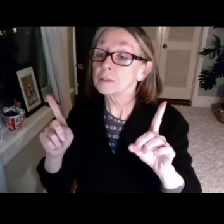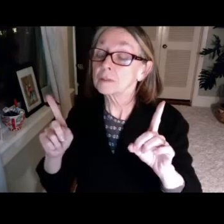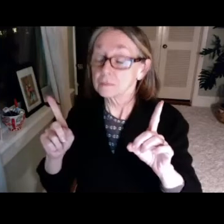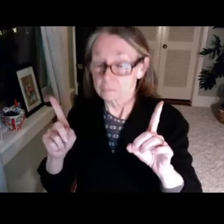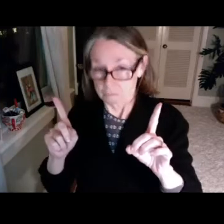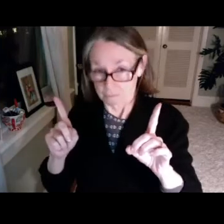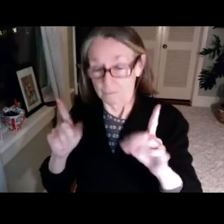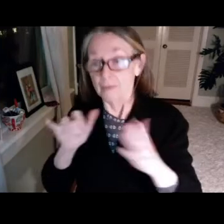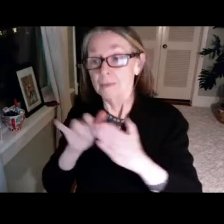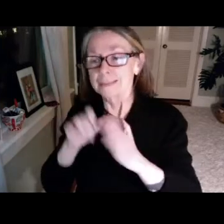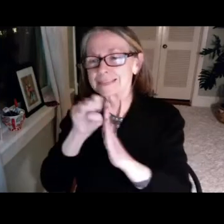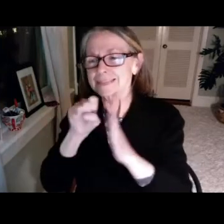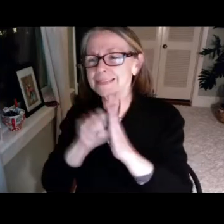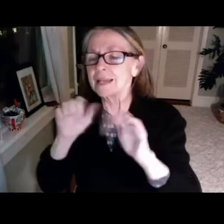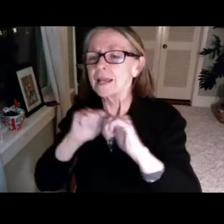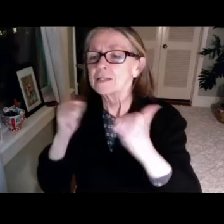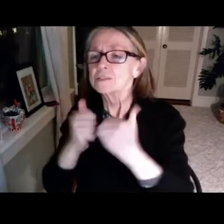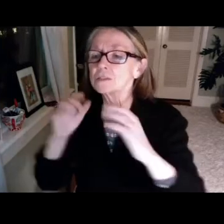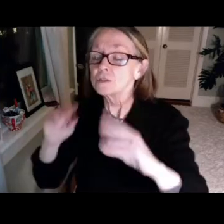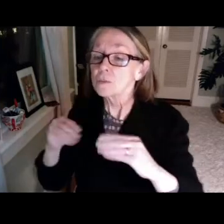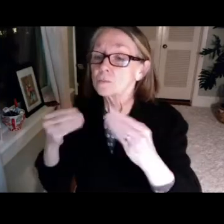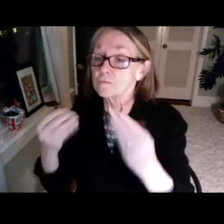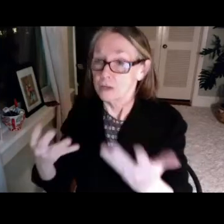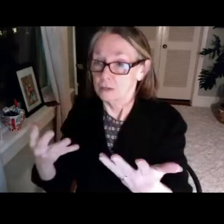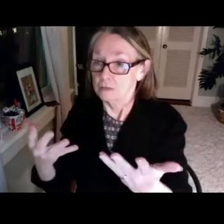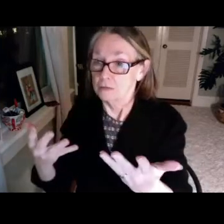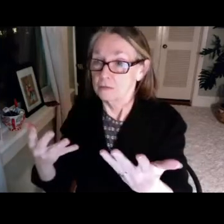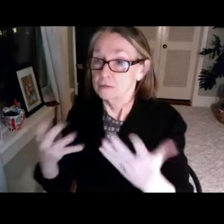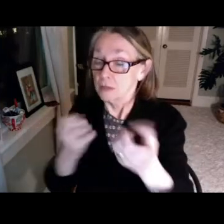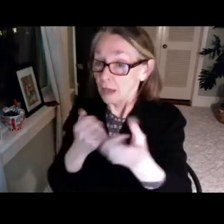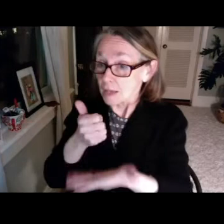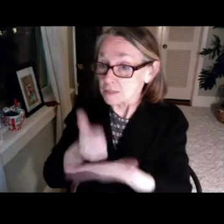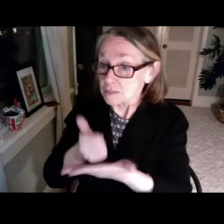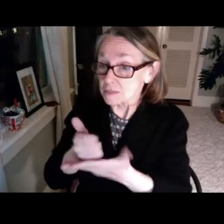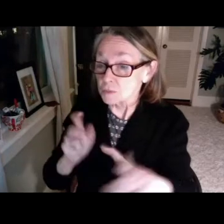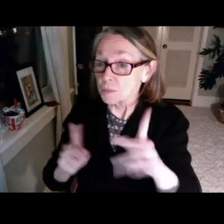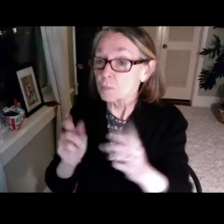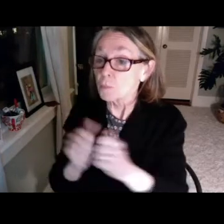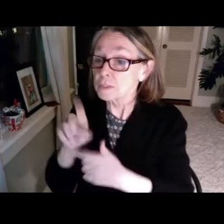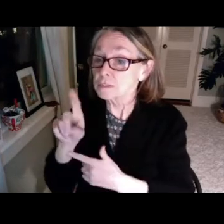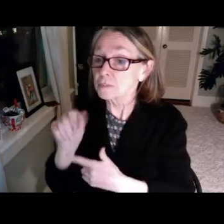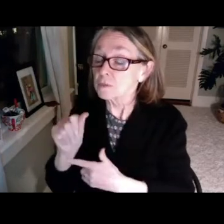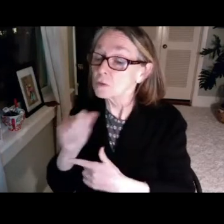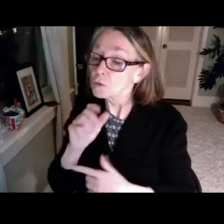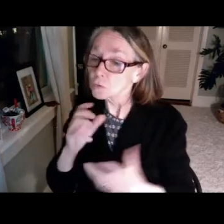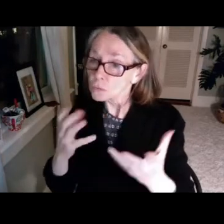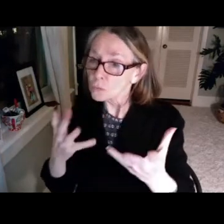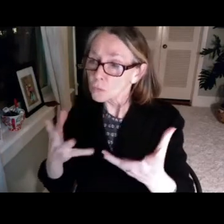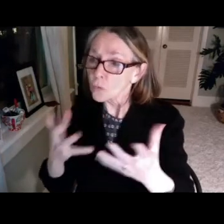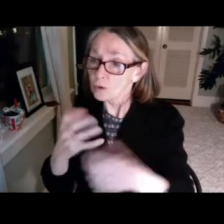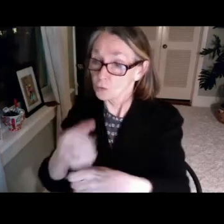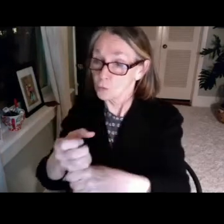the state agency that provides assistance to people with disabilities who are looking to get a